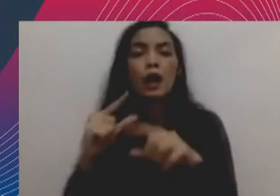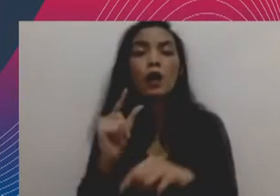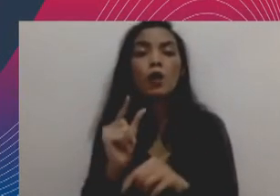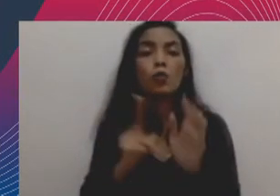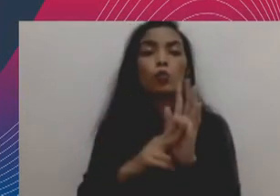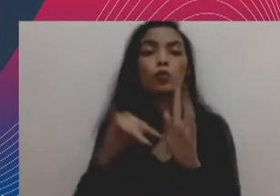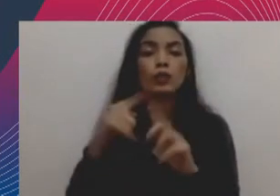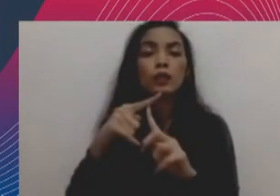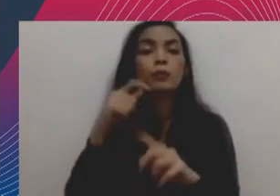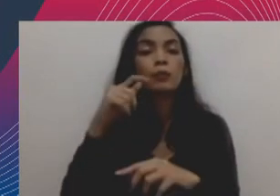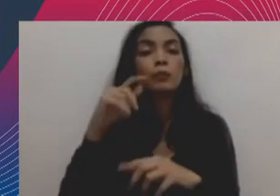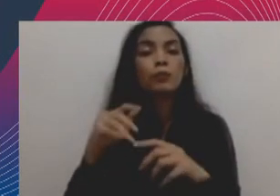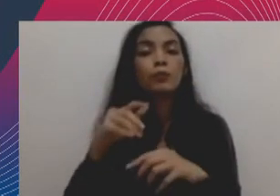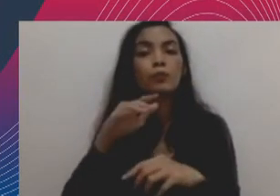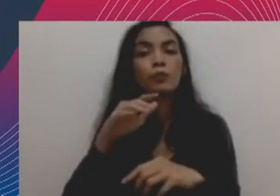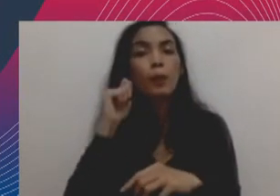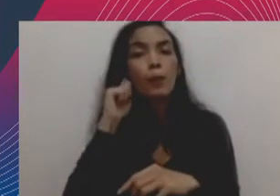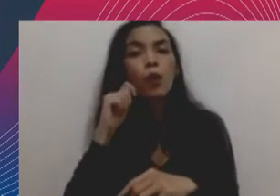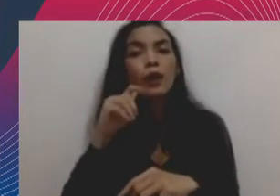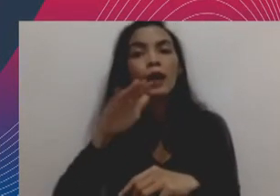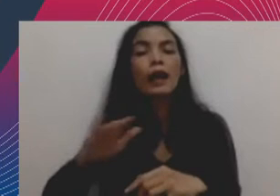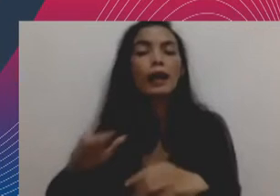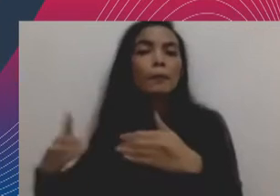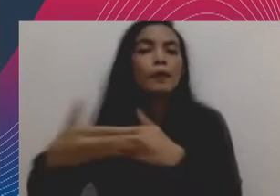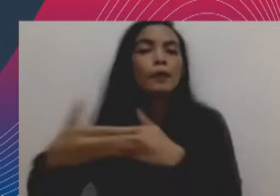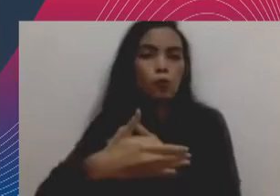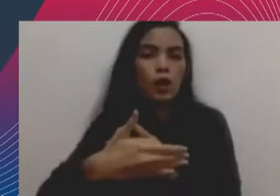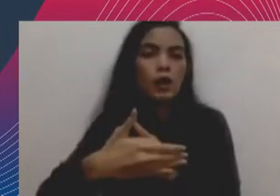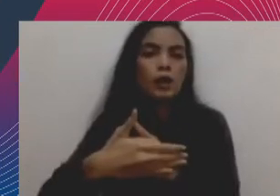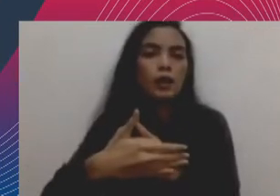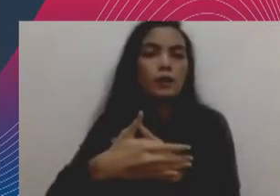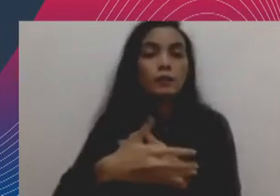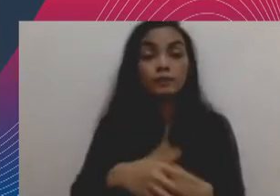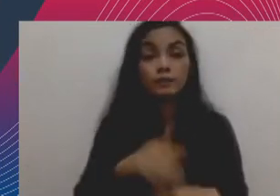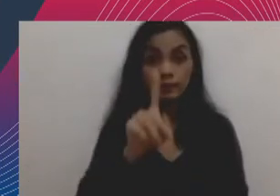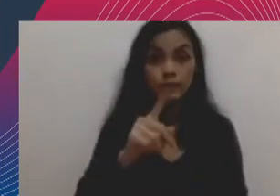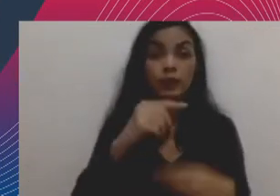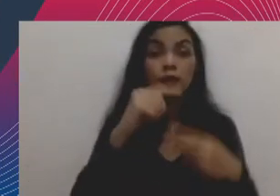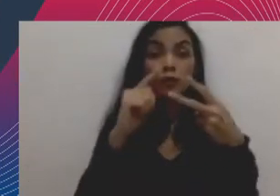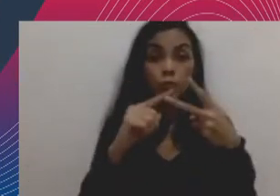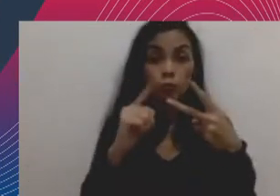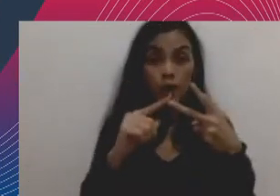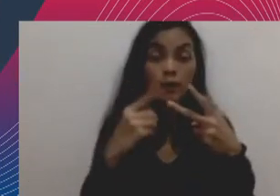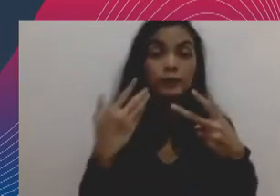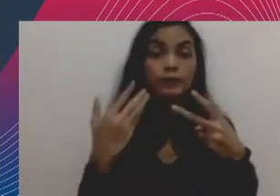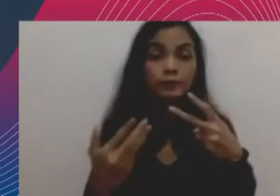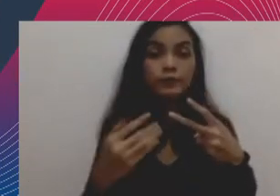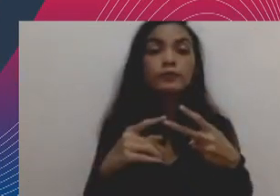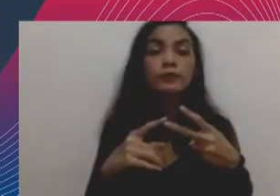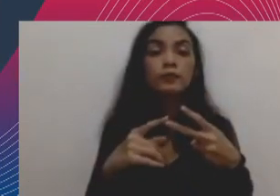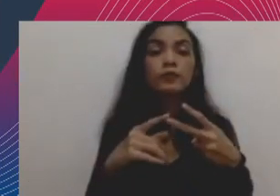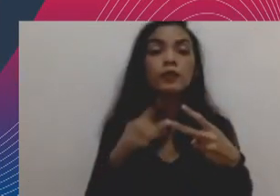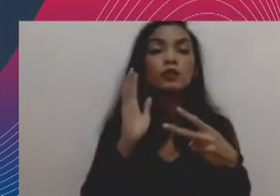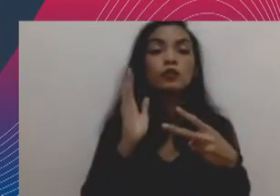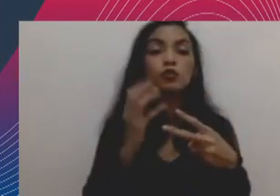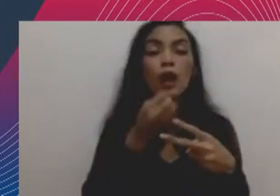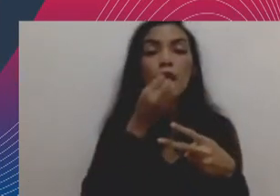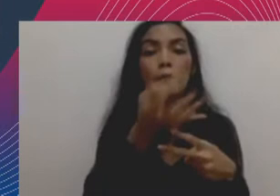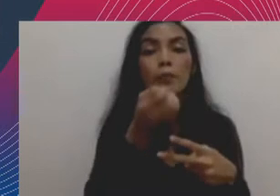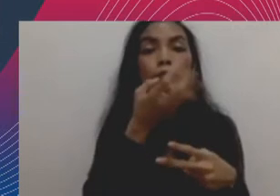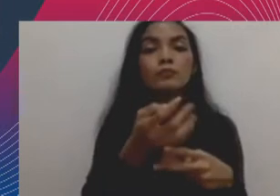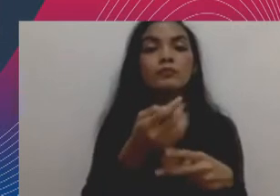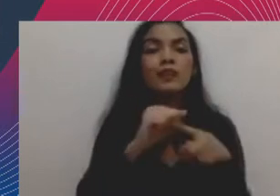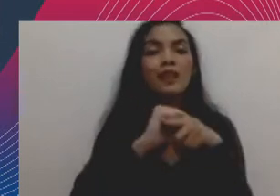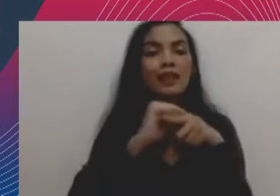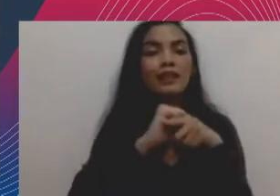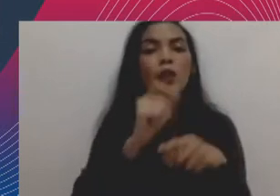oleh polisi-polisi perempuan. Itu pertama. Lalu kedua, di dalam hal ini juga kami telah melakukan training to the APH, aparat